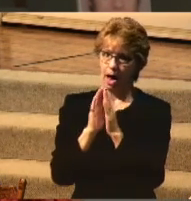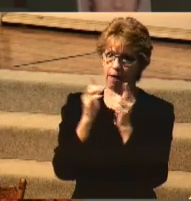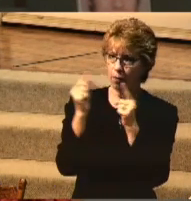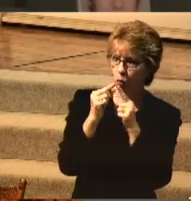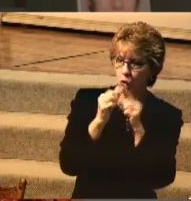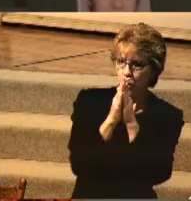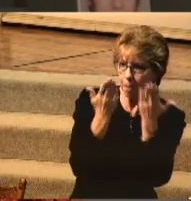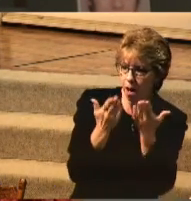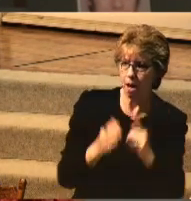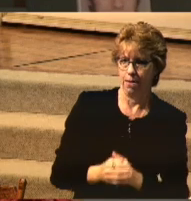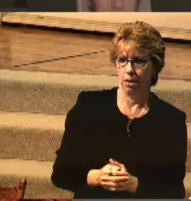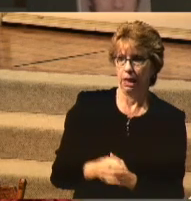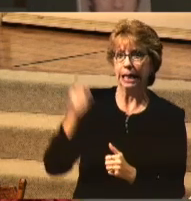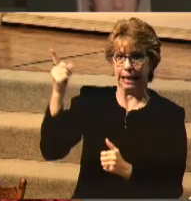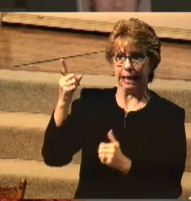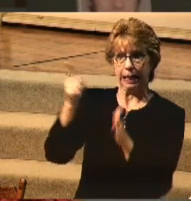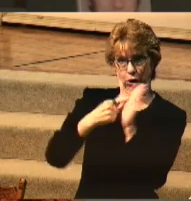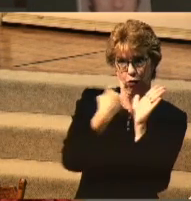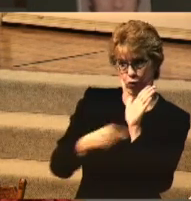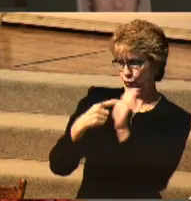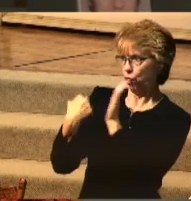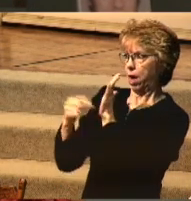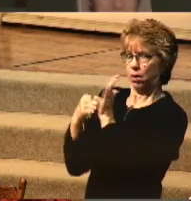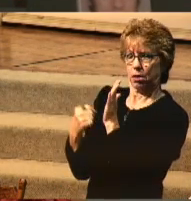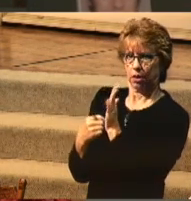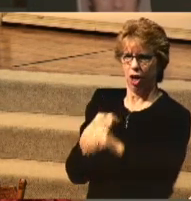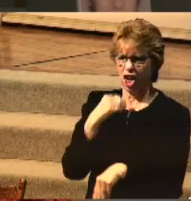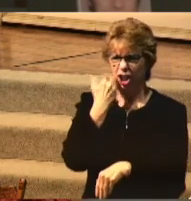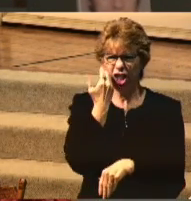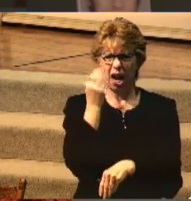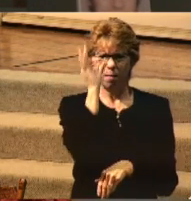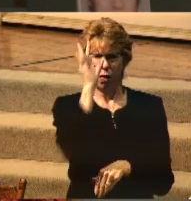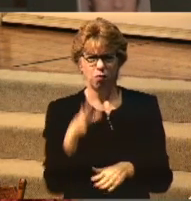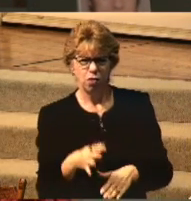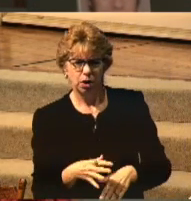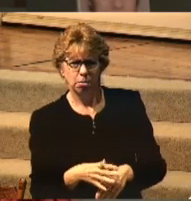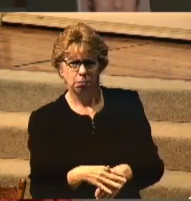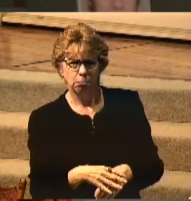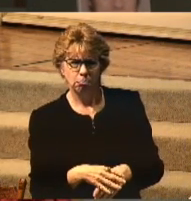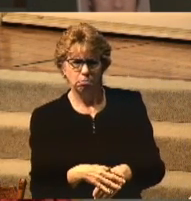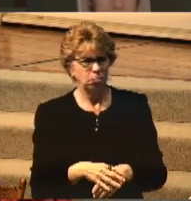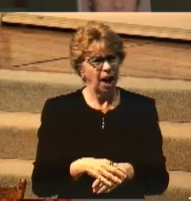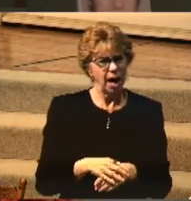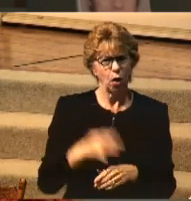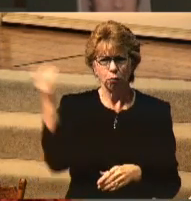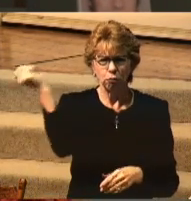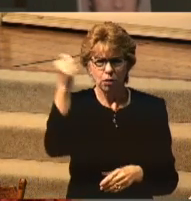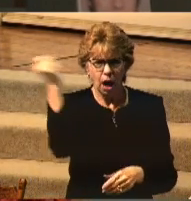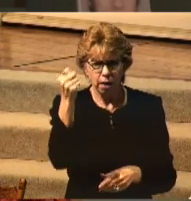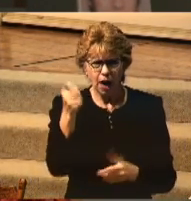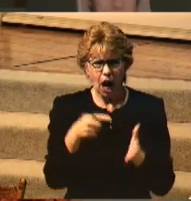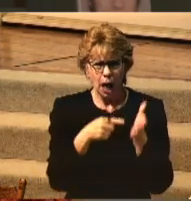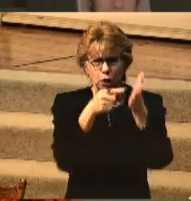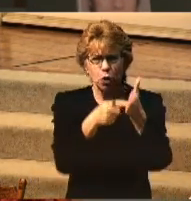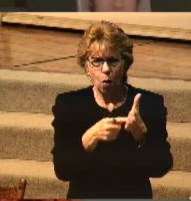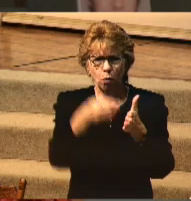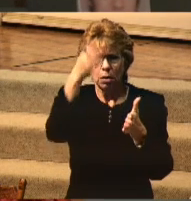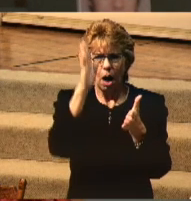corrects us. And shame on us as a preacher if we do not testify of what God says in His